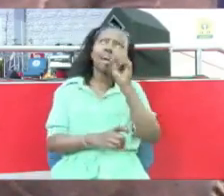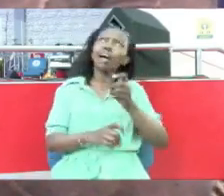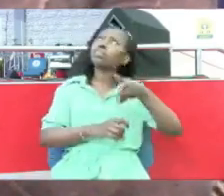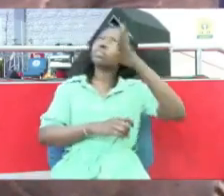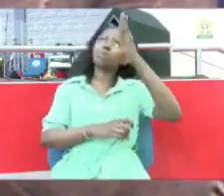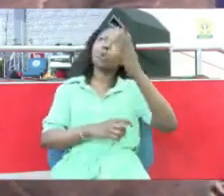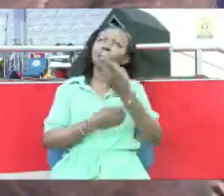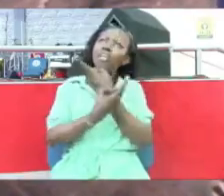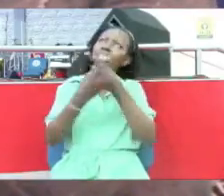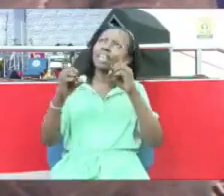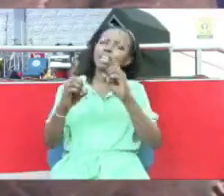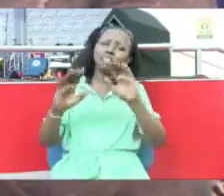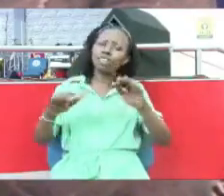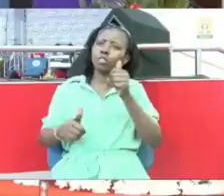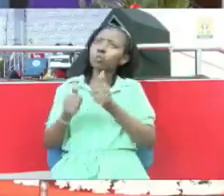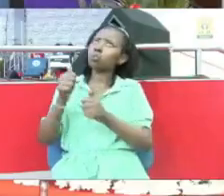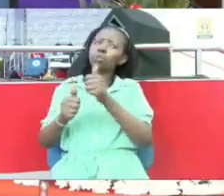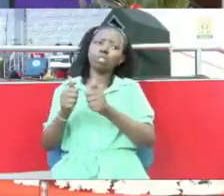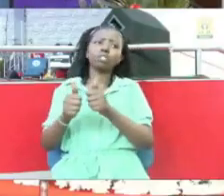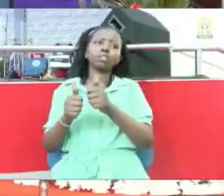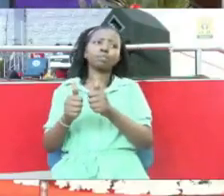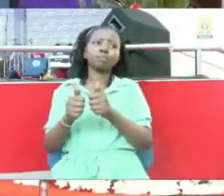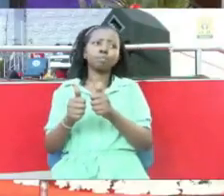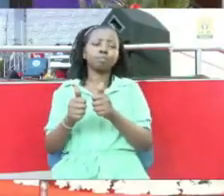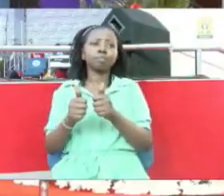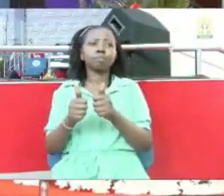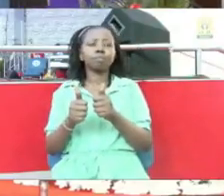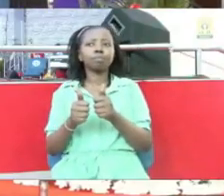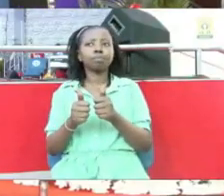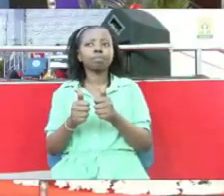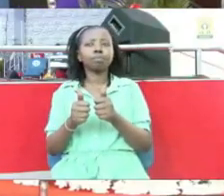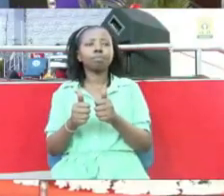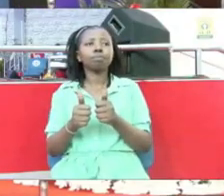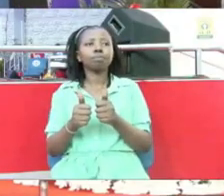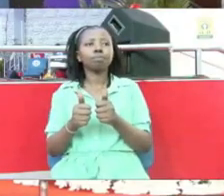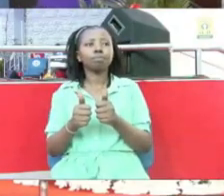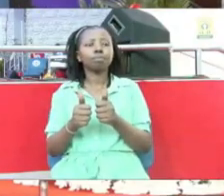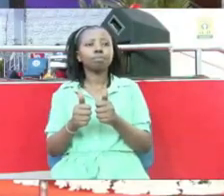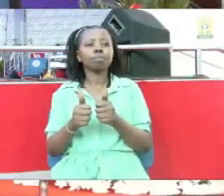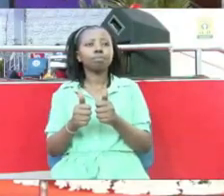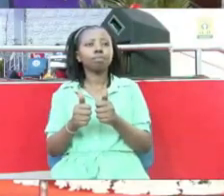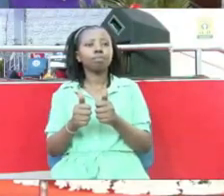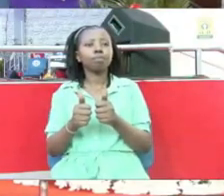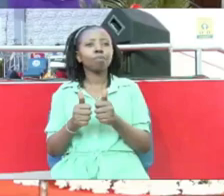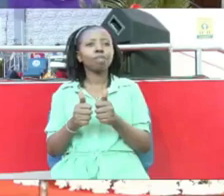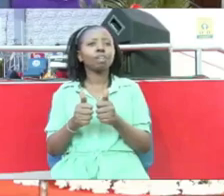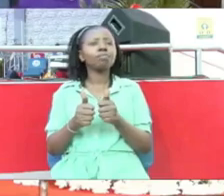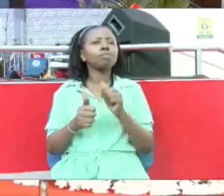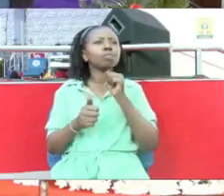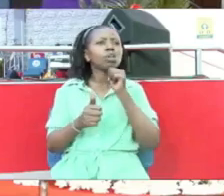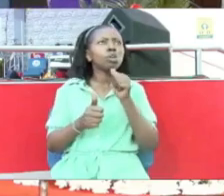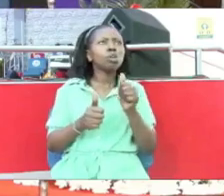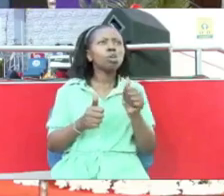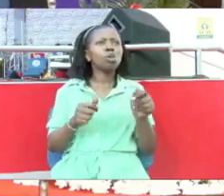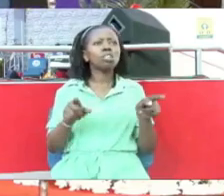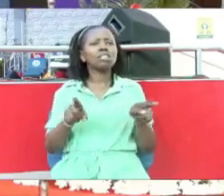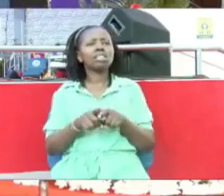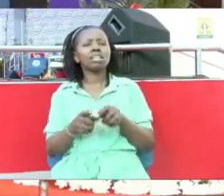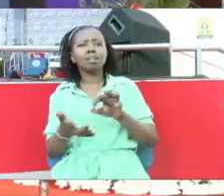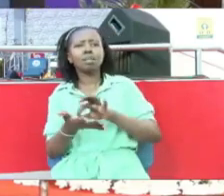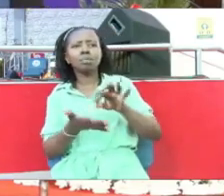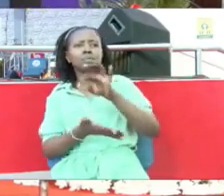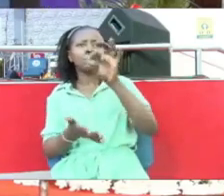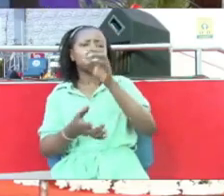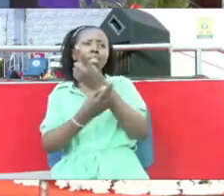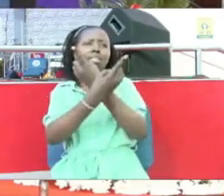of a revival are you bringing? Nimekuwa nikiuliza Mungu, ni ufufuo wa aina gani unaleta? It will not just be a spiritual